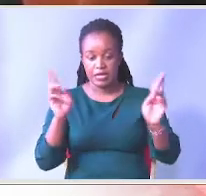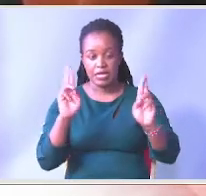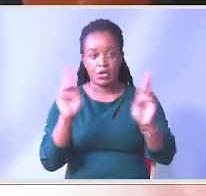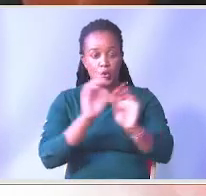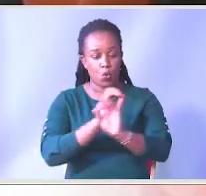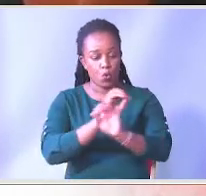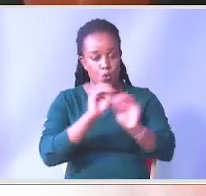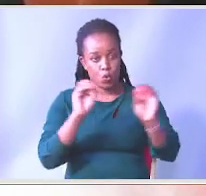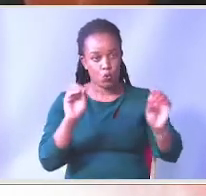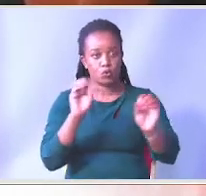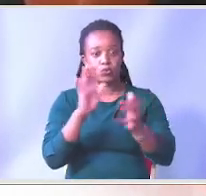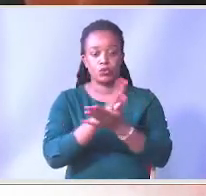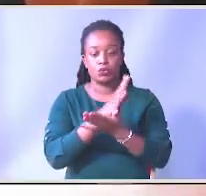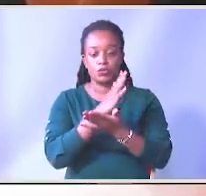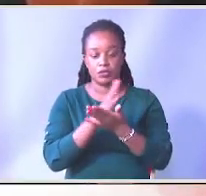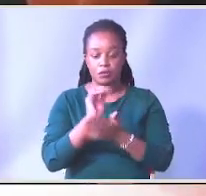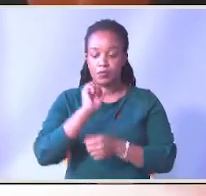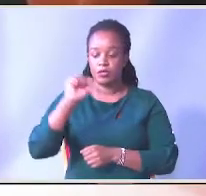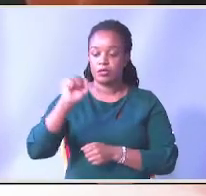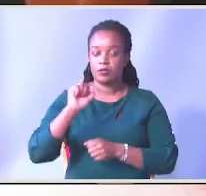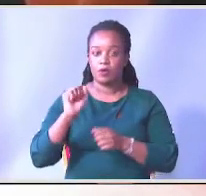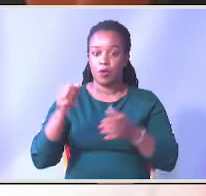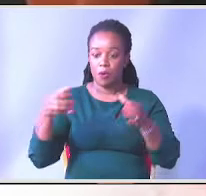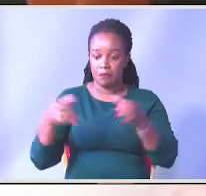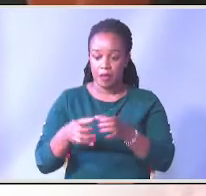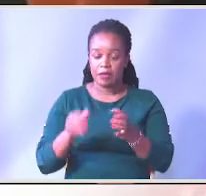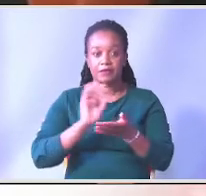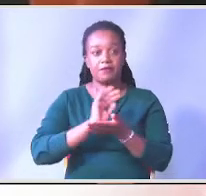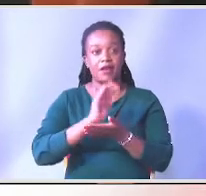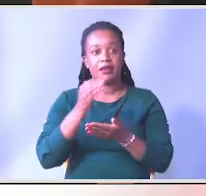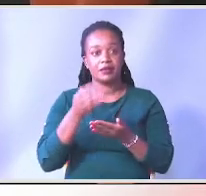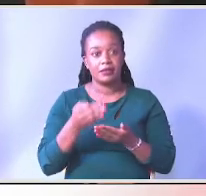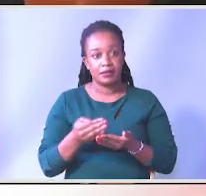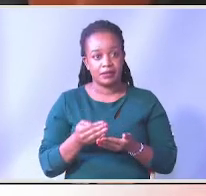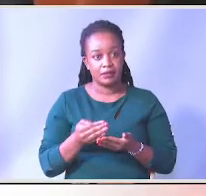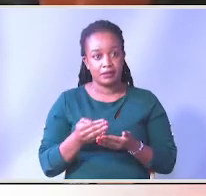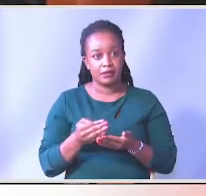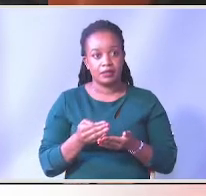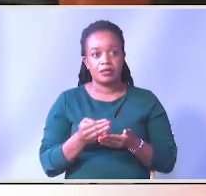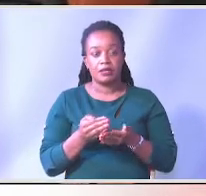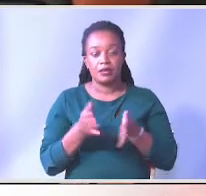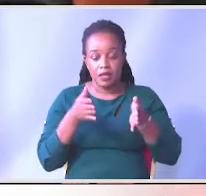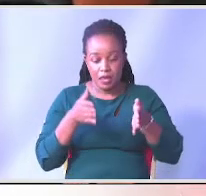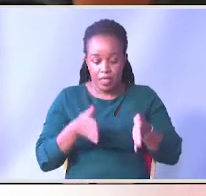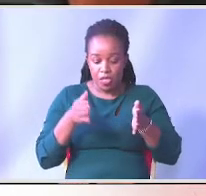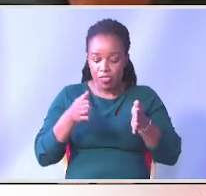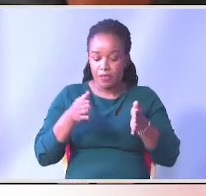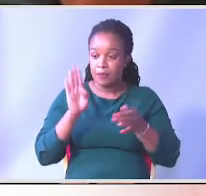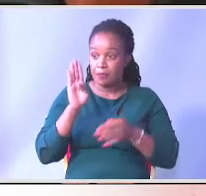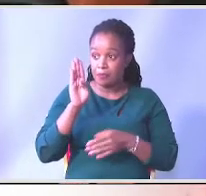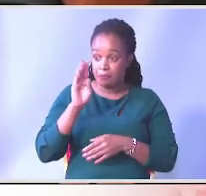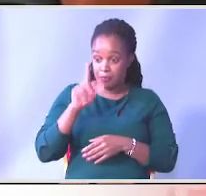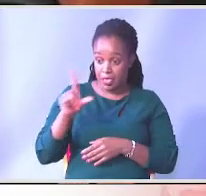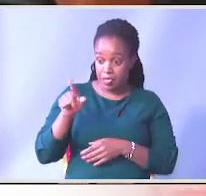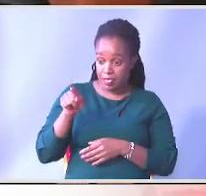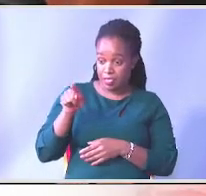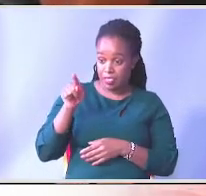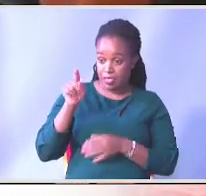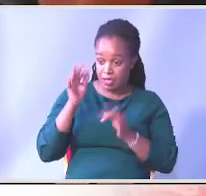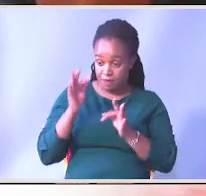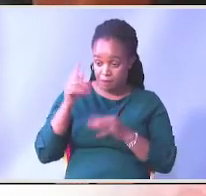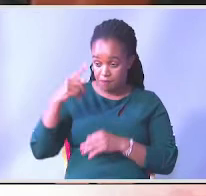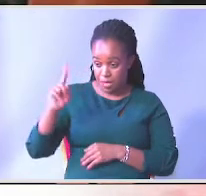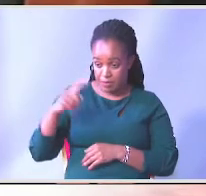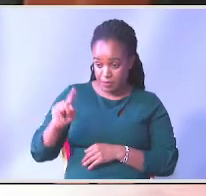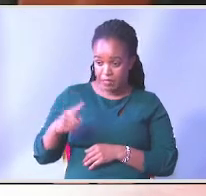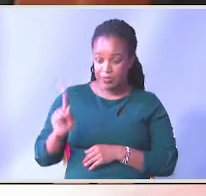share political parties' funds. Now, with the passing of this bill, if it will pass,